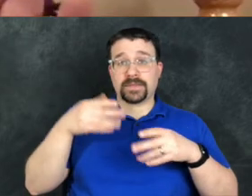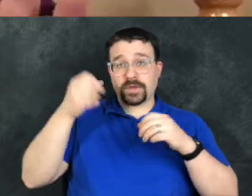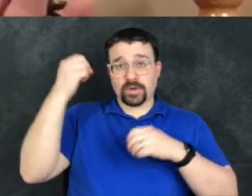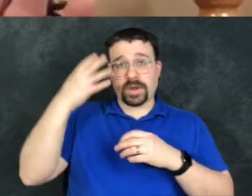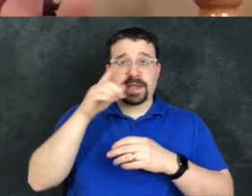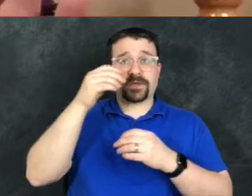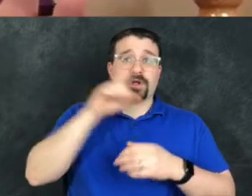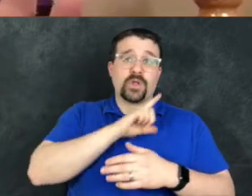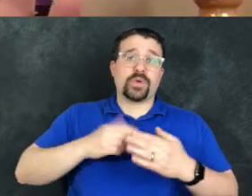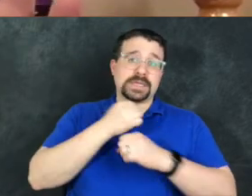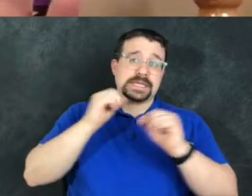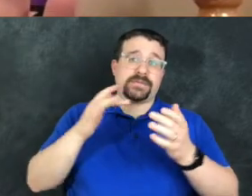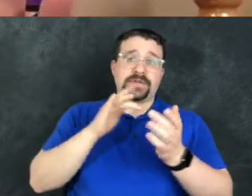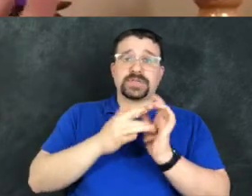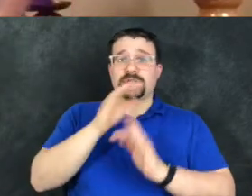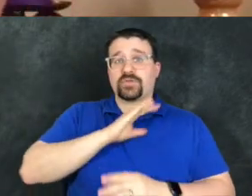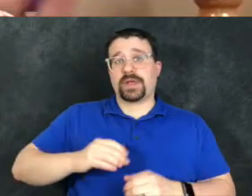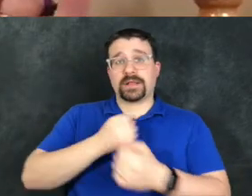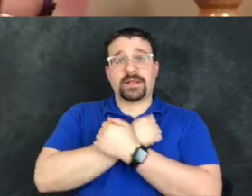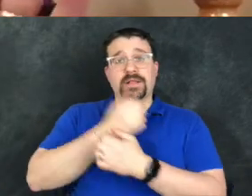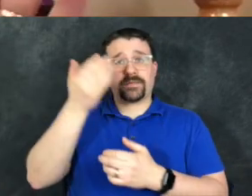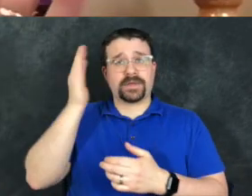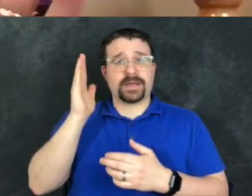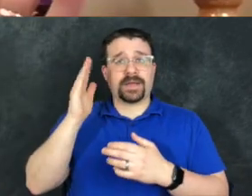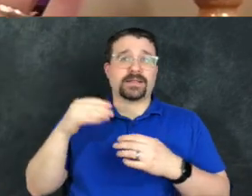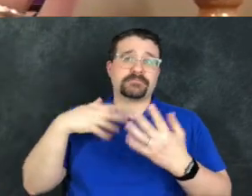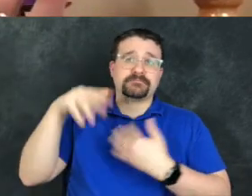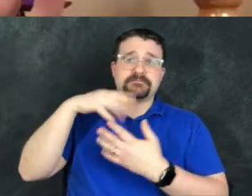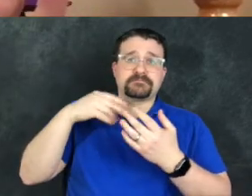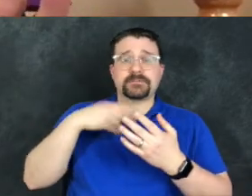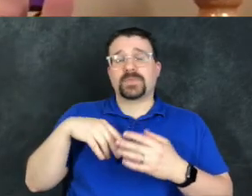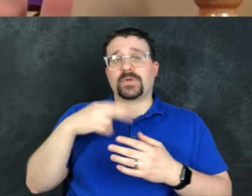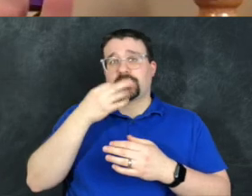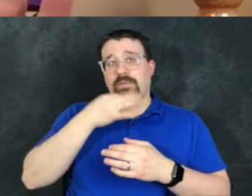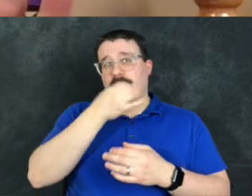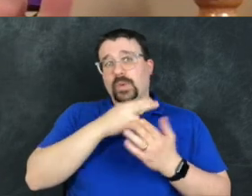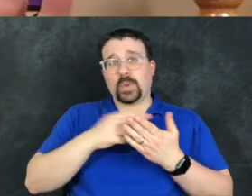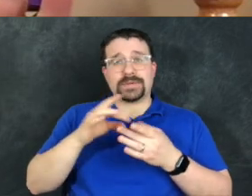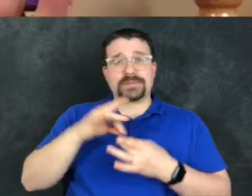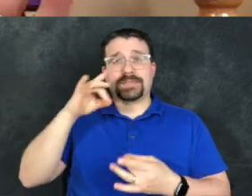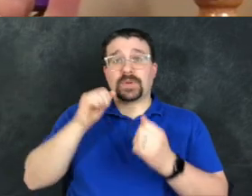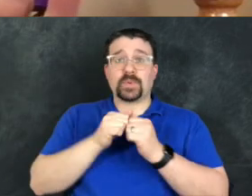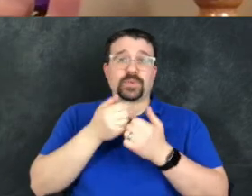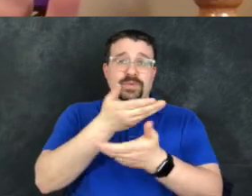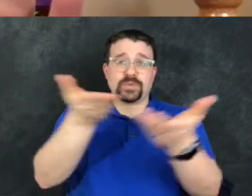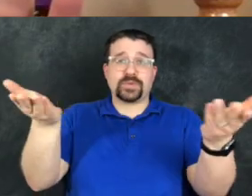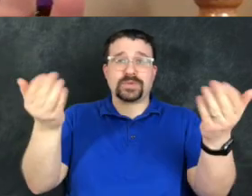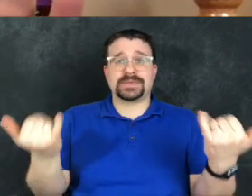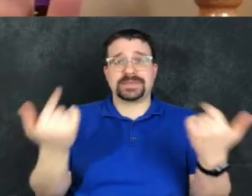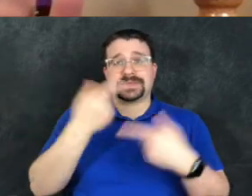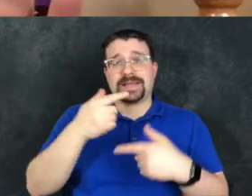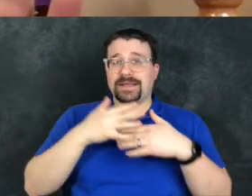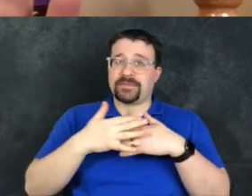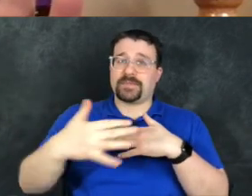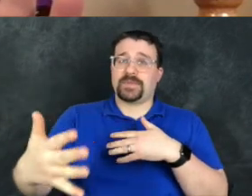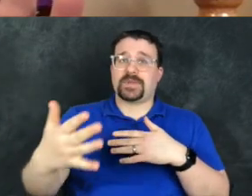May the grace of our Lord and Savior Jesus Christ, the love of God, and the fellowship and communion of the Holy Spirit be with you